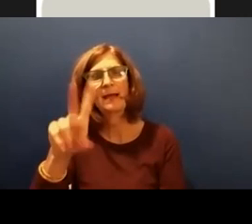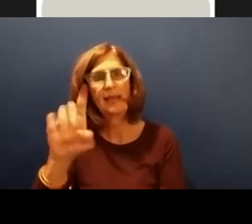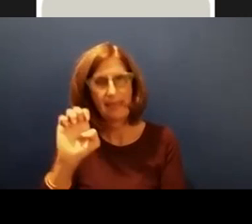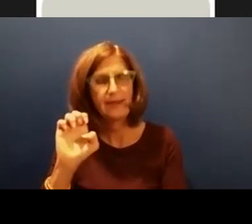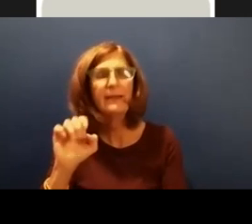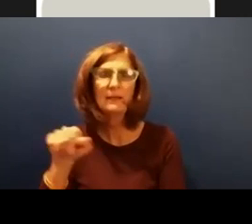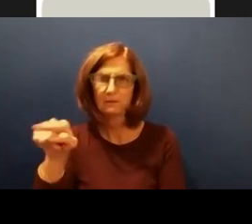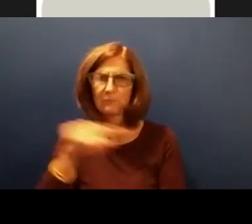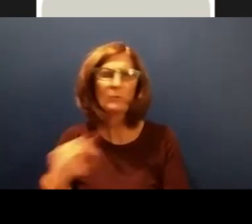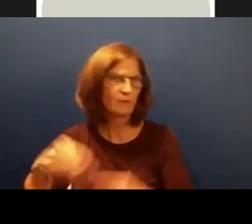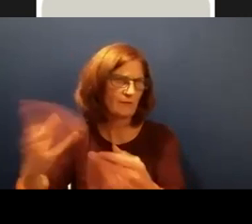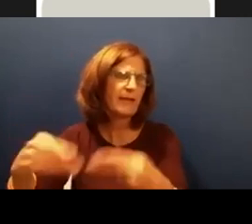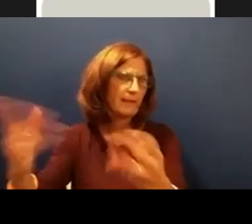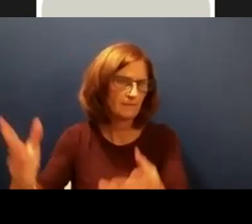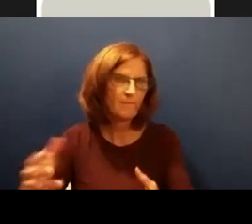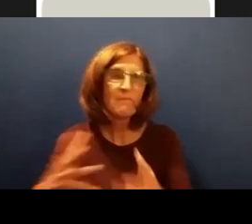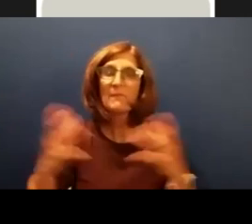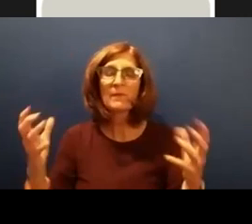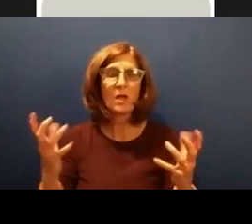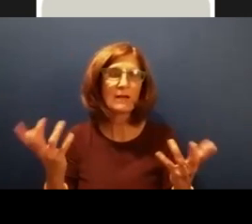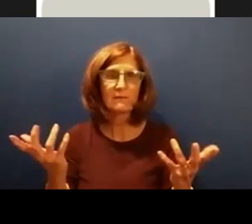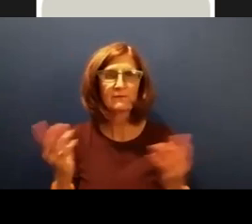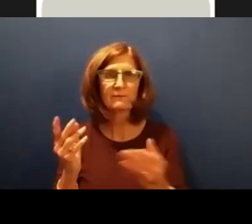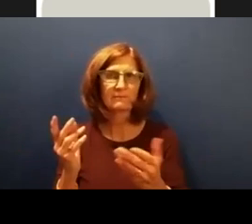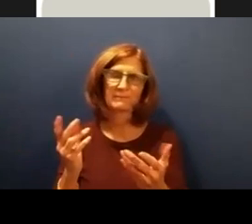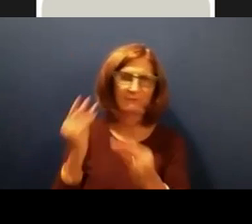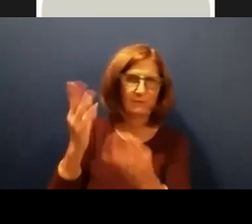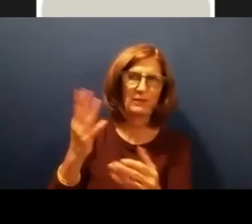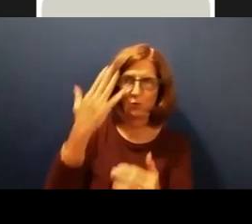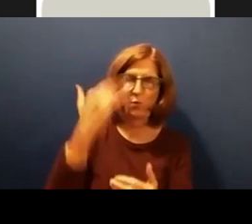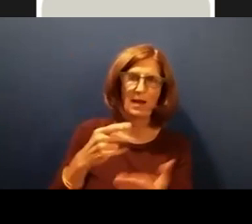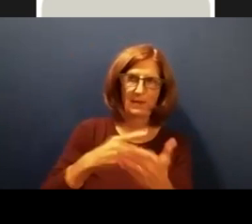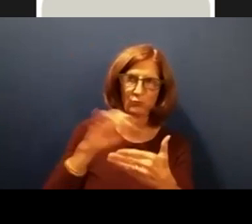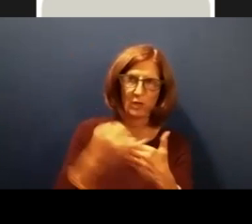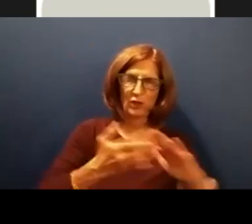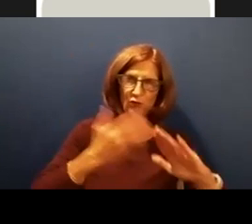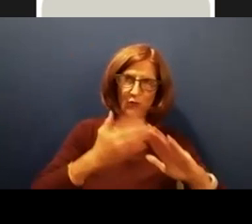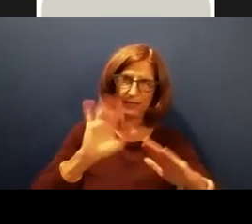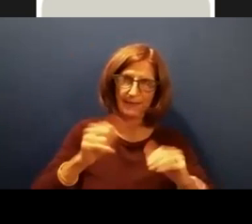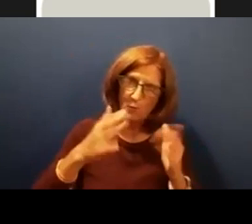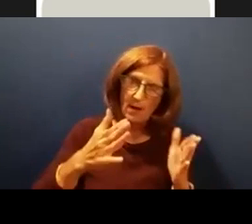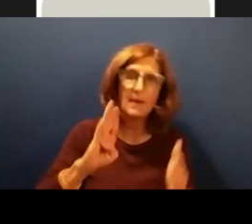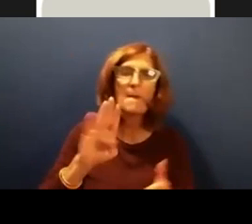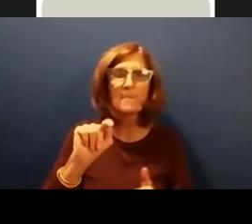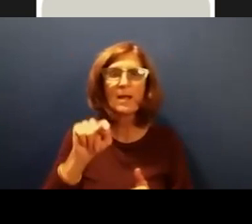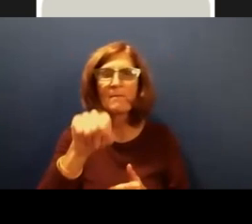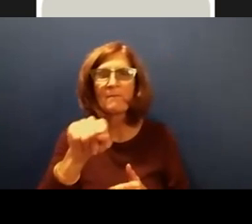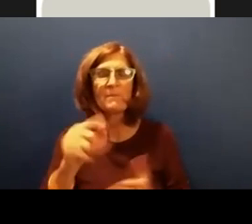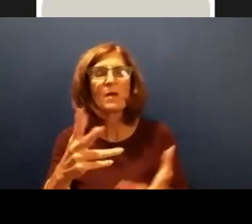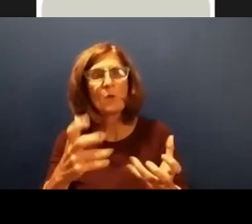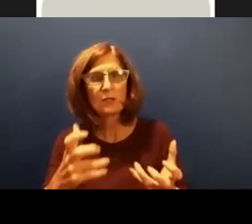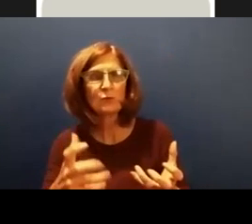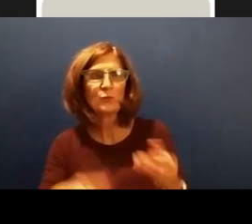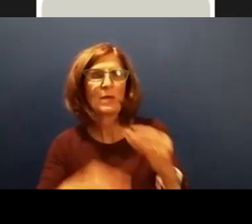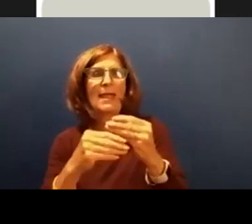a lot of information on why this project has to be kind of put together this way. I would just add and ask the board to consider that, this